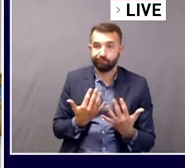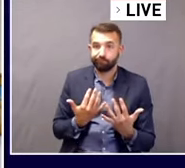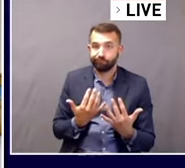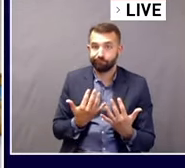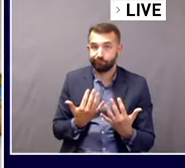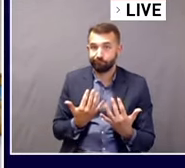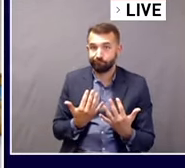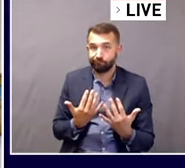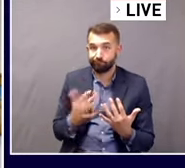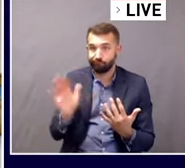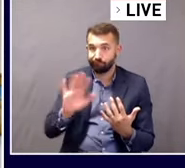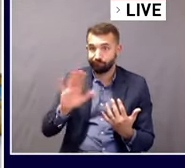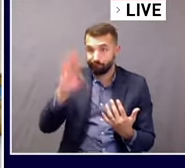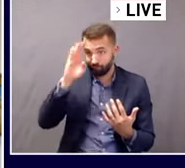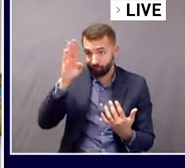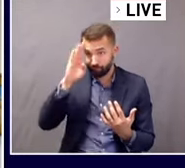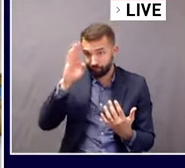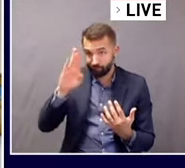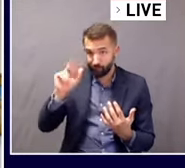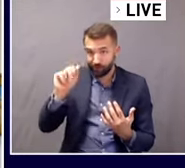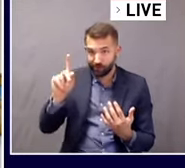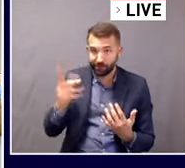Brad, are you with us this afternoon?